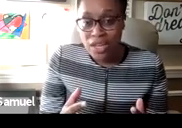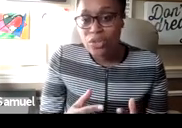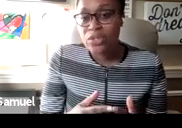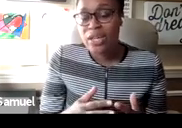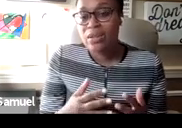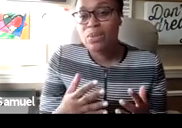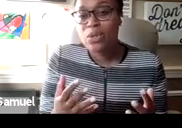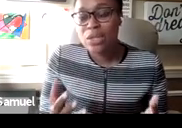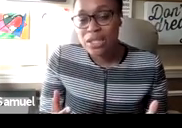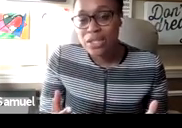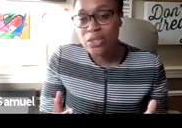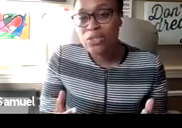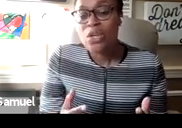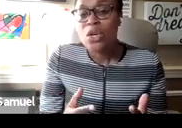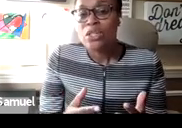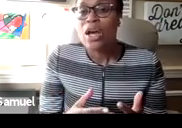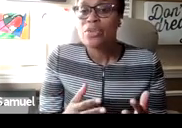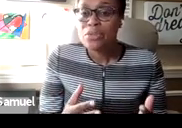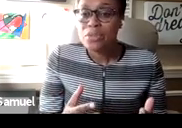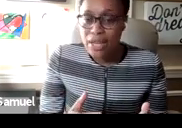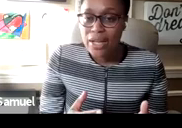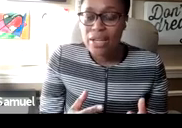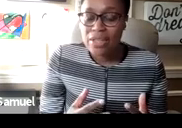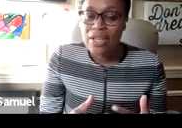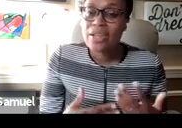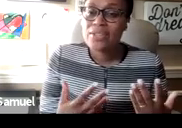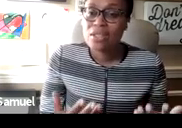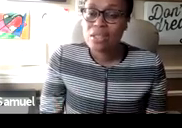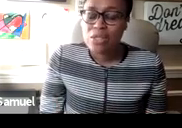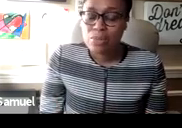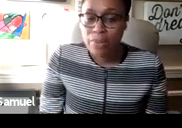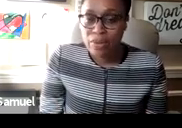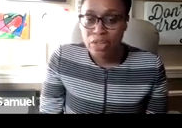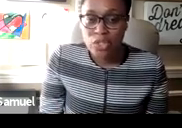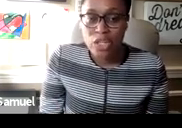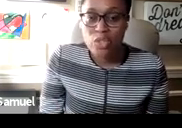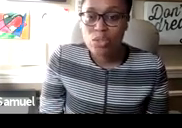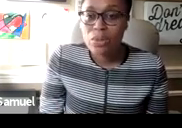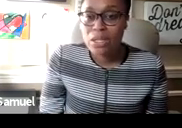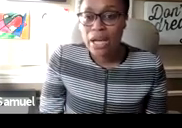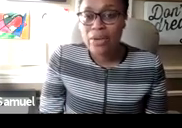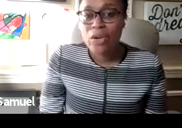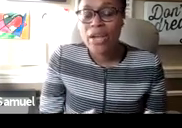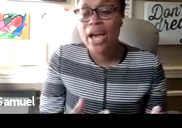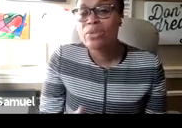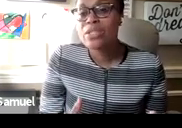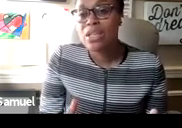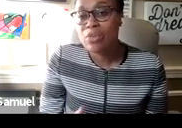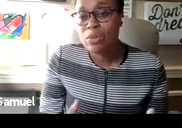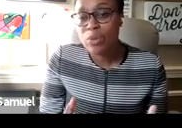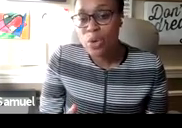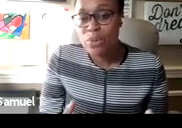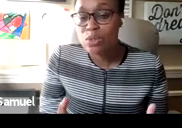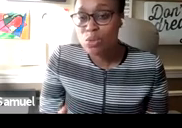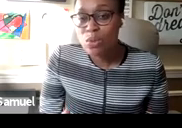but educators and community leaders to understand the guidance that the Department of Education is putting out on how